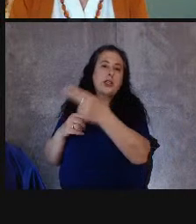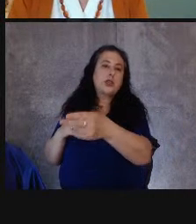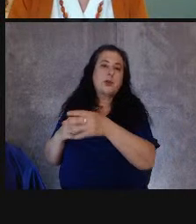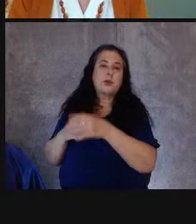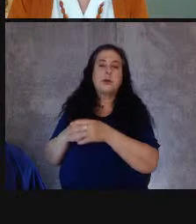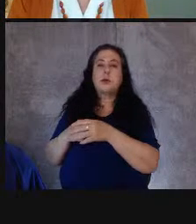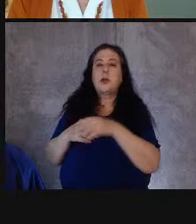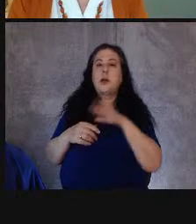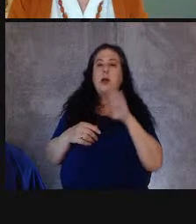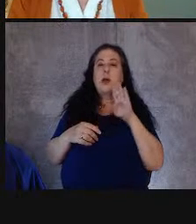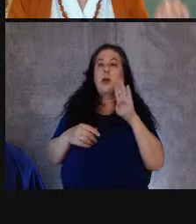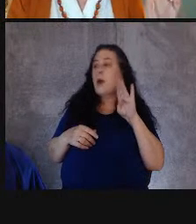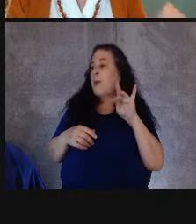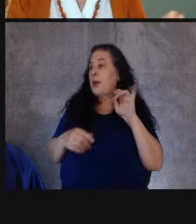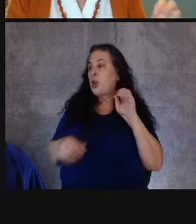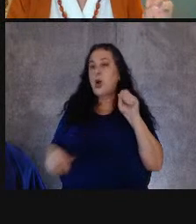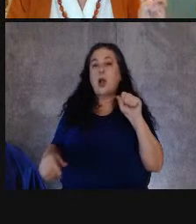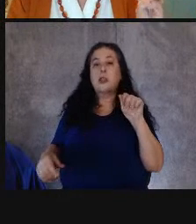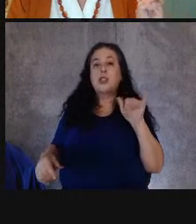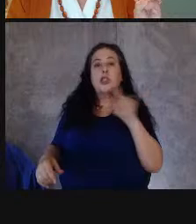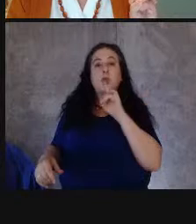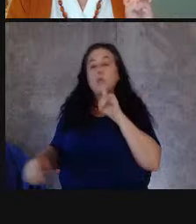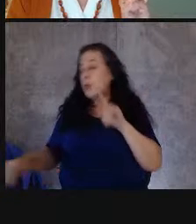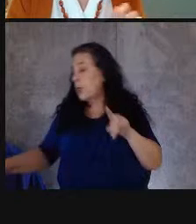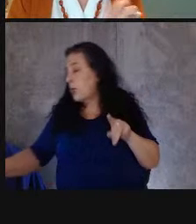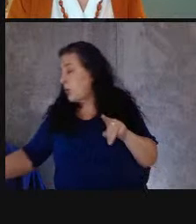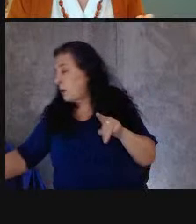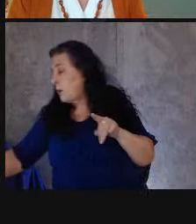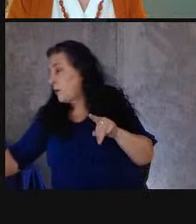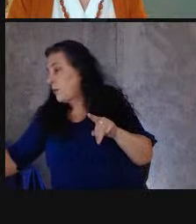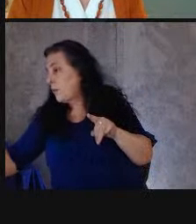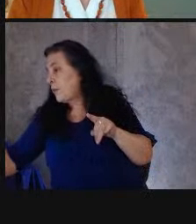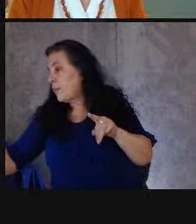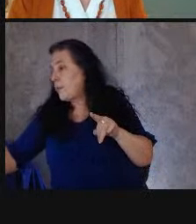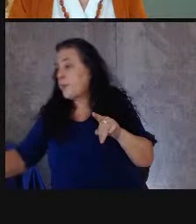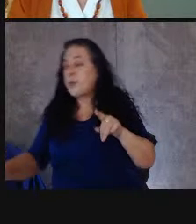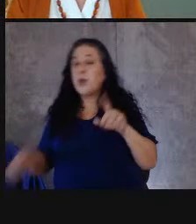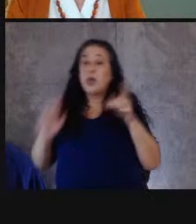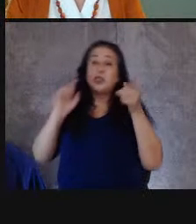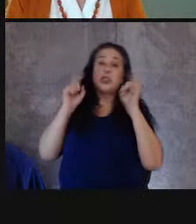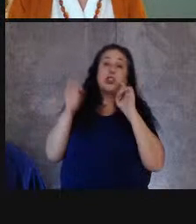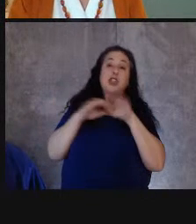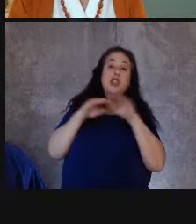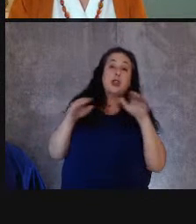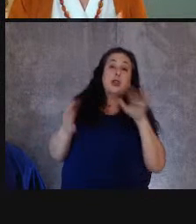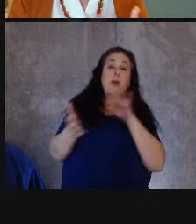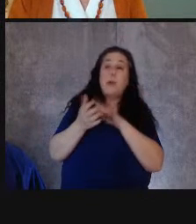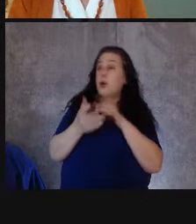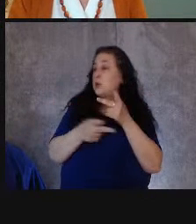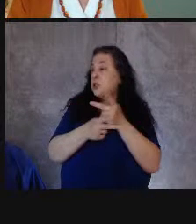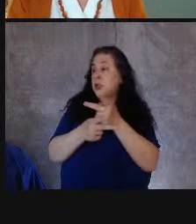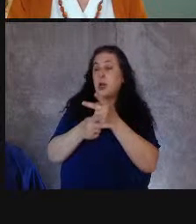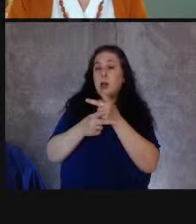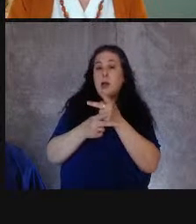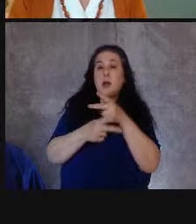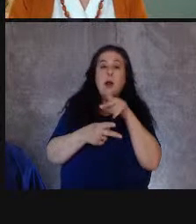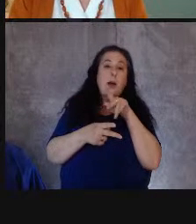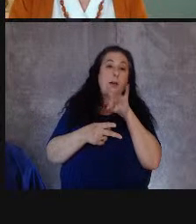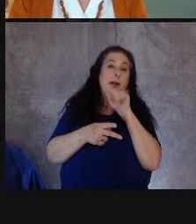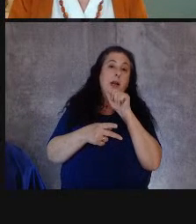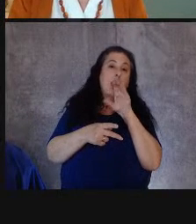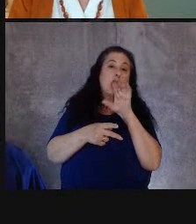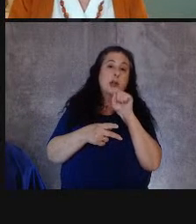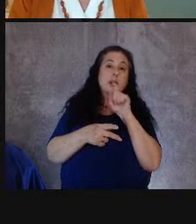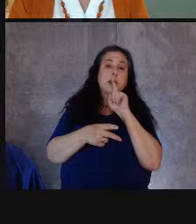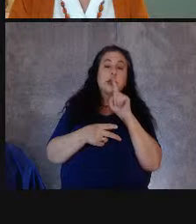So bacteriology really revolutionized children's medical care. Pediatrics was a